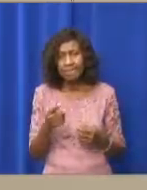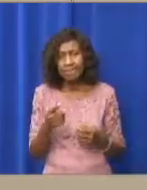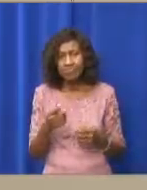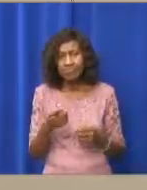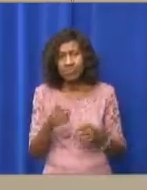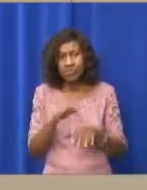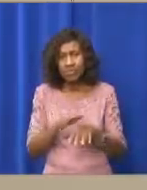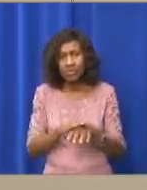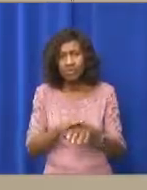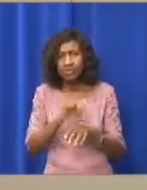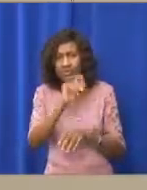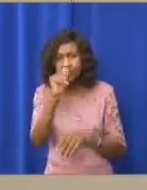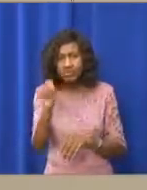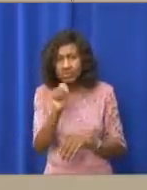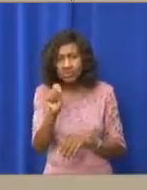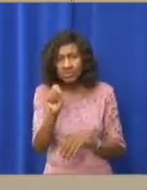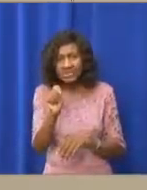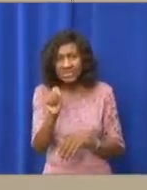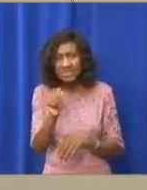Tuesday the 19th,